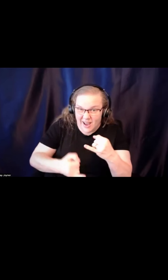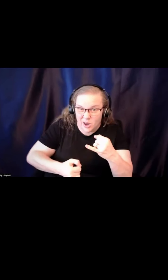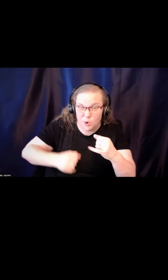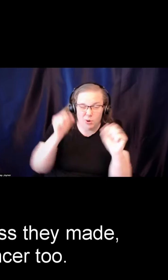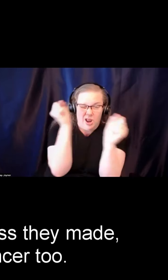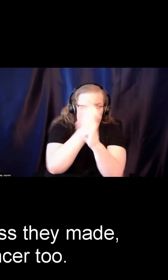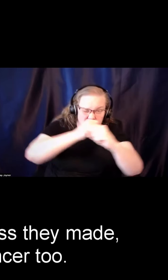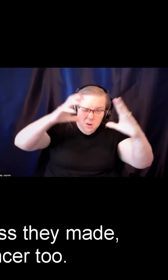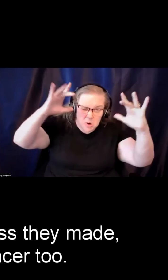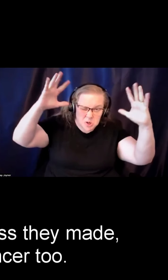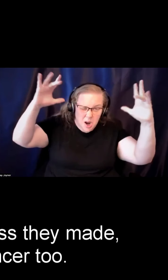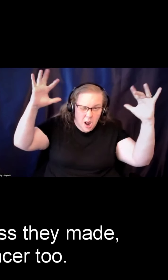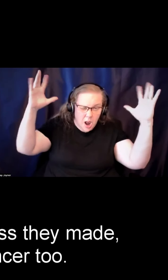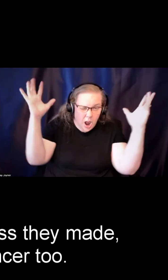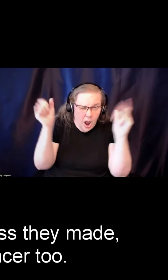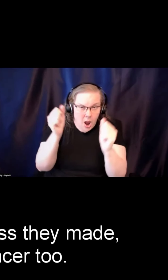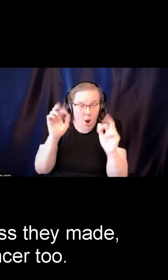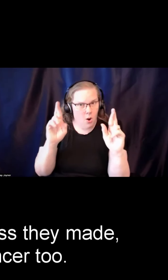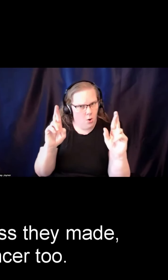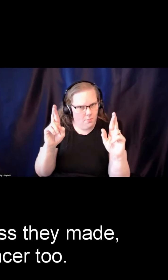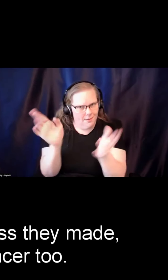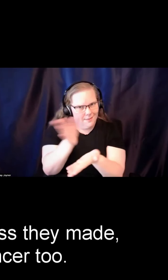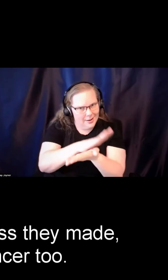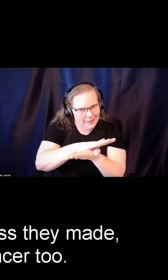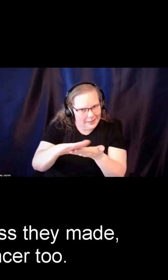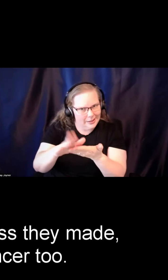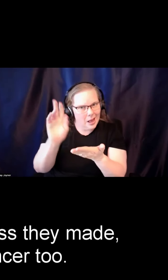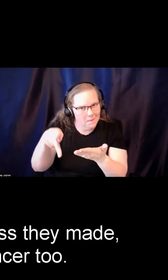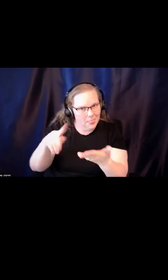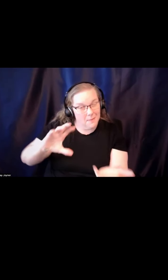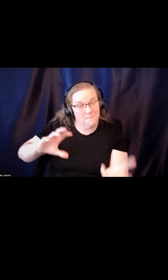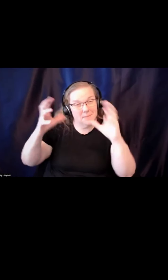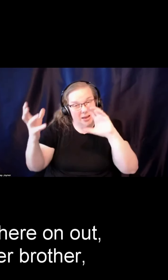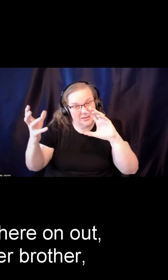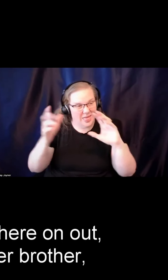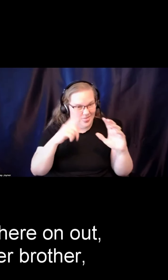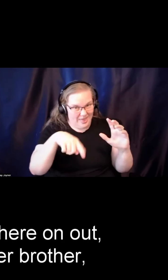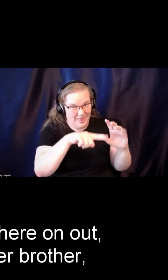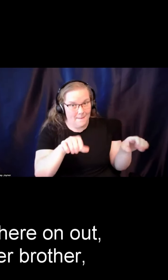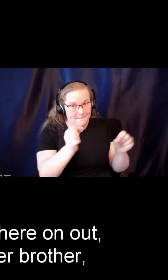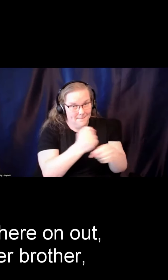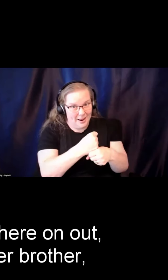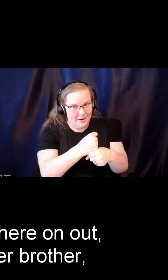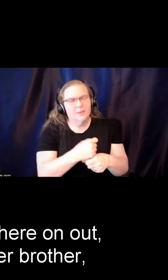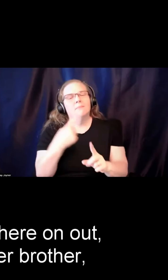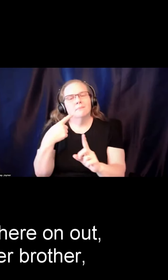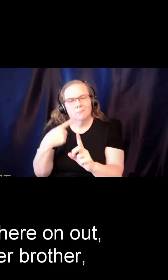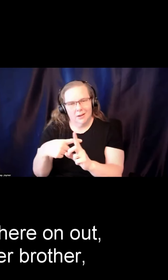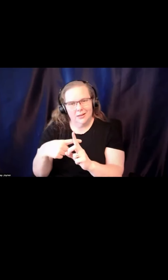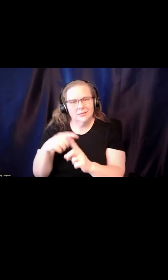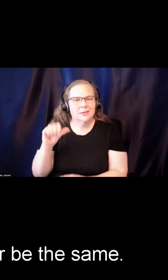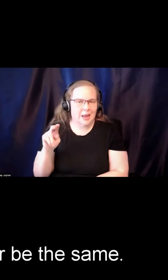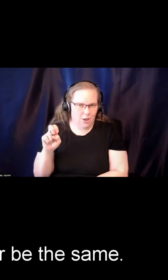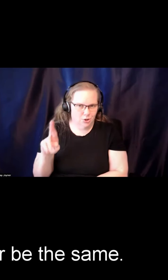hope, cleaning up the mess they made and your cancer too. Except that from here on out, for Sally and